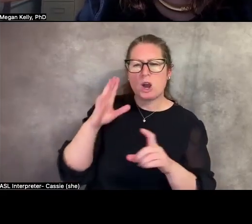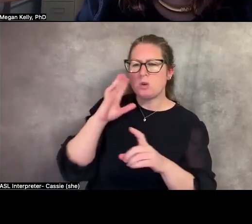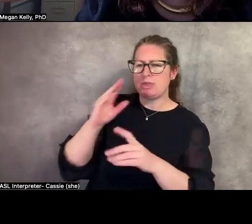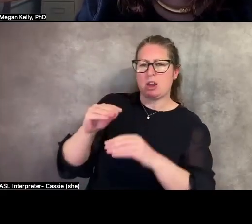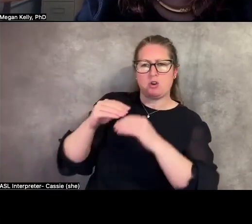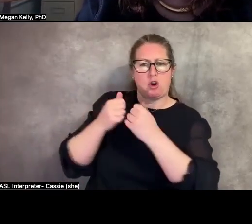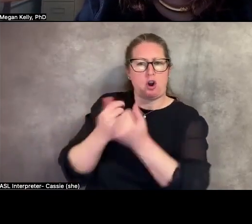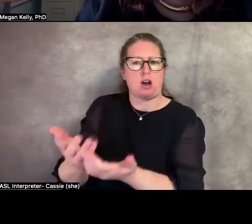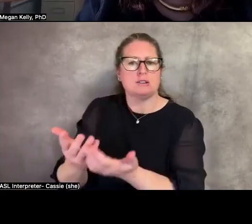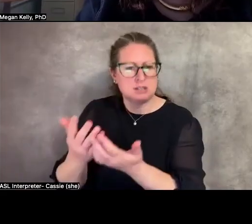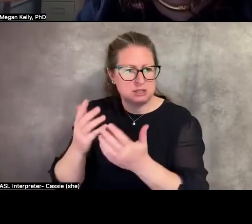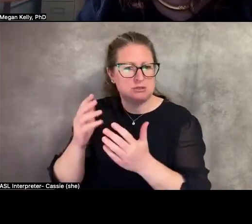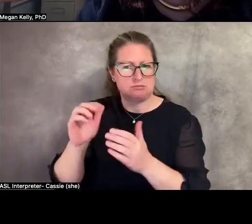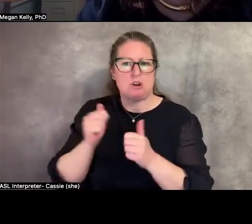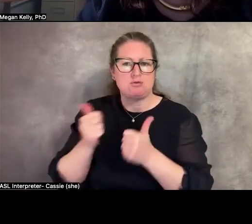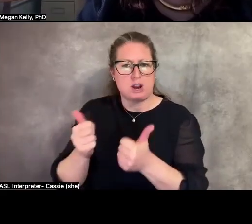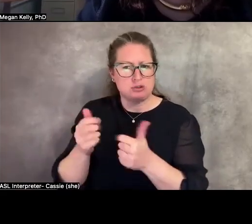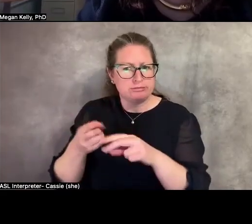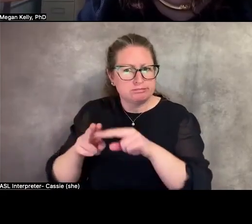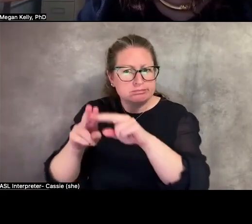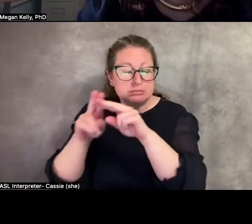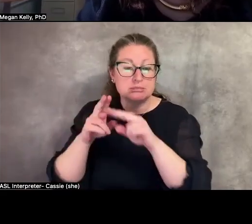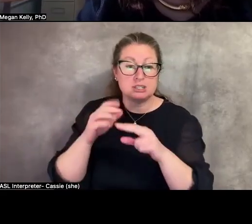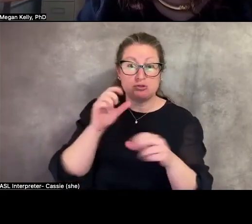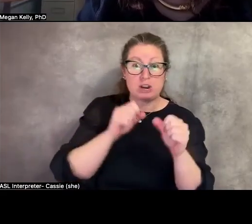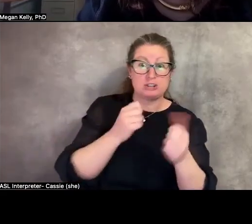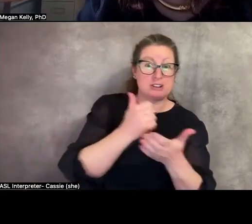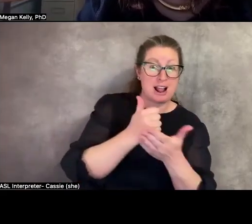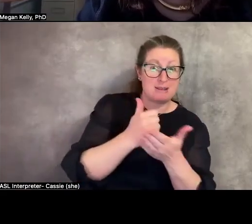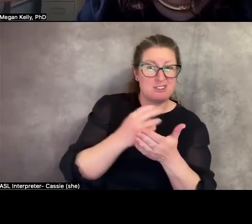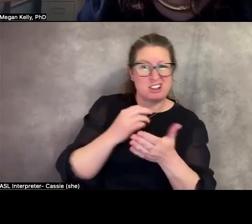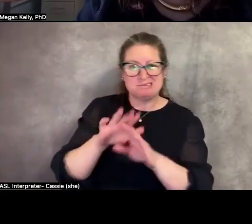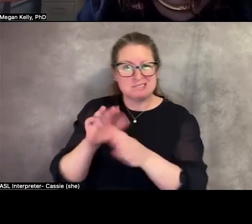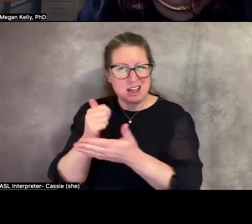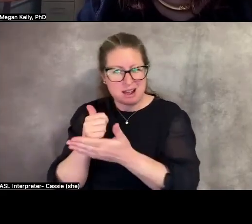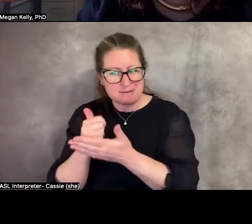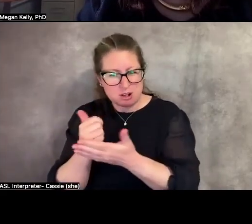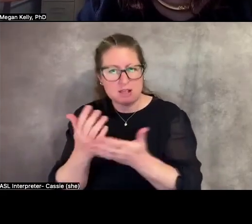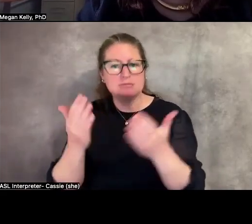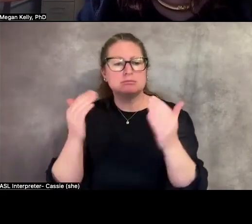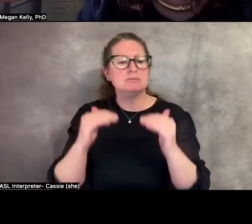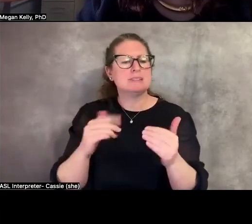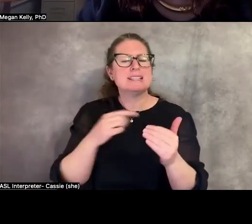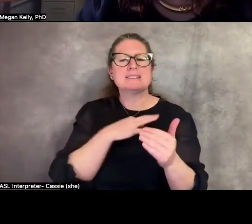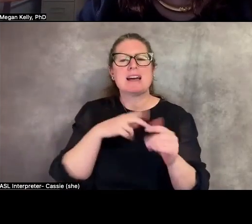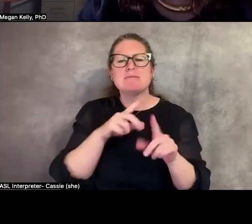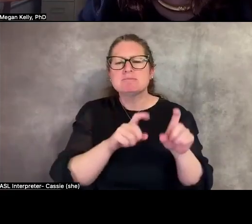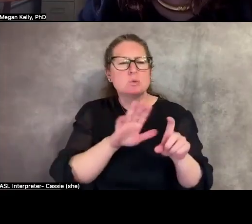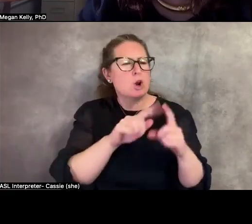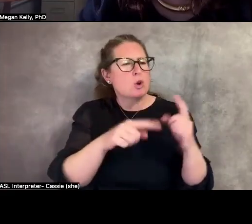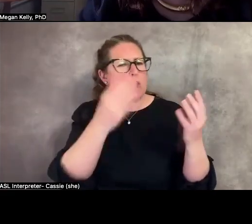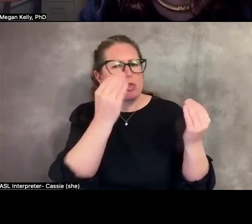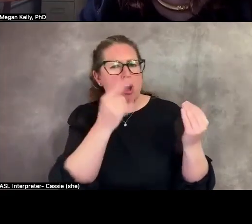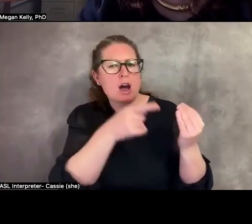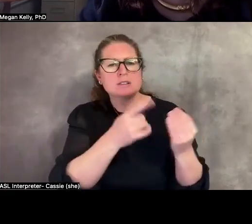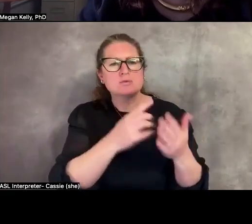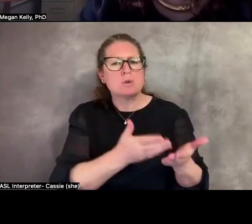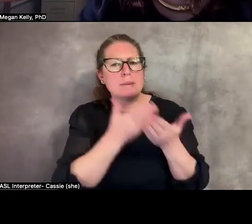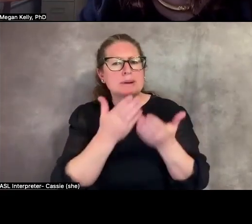well as strategies that helped and were not helpful. And then we also asked staff about thoughts on recommendations that we could